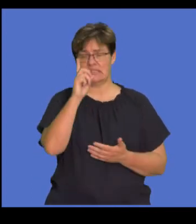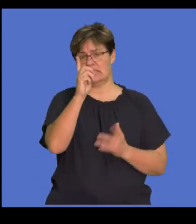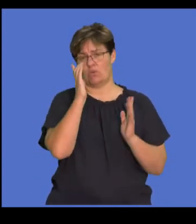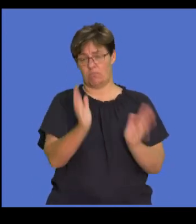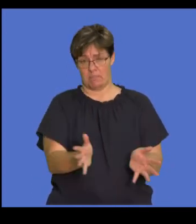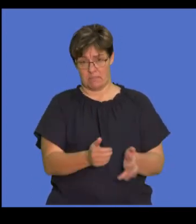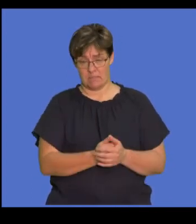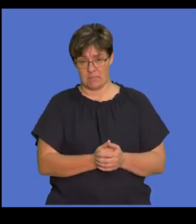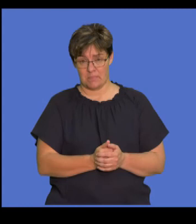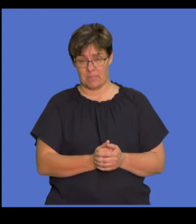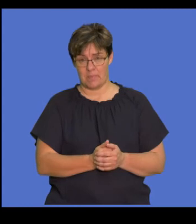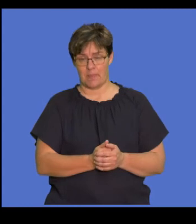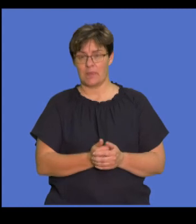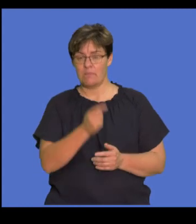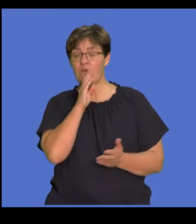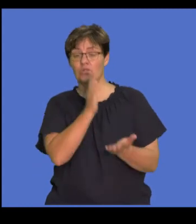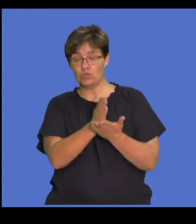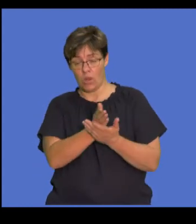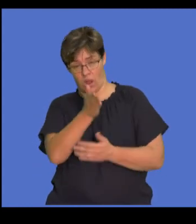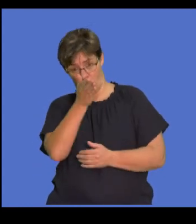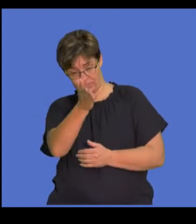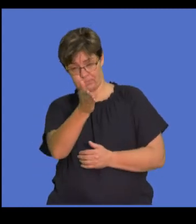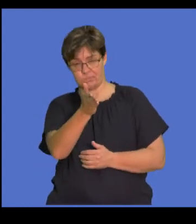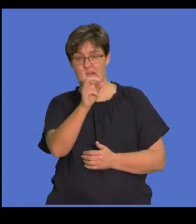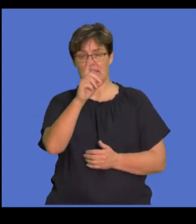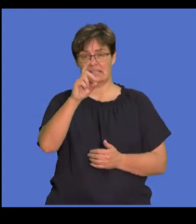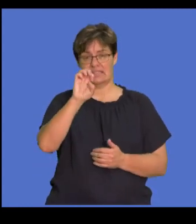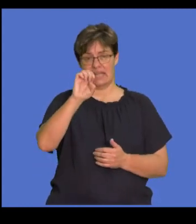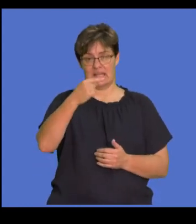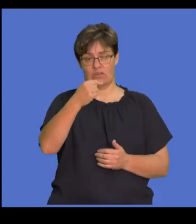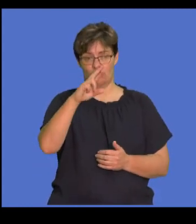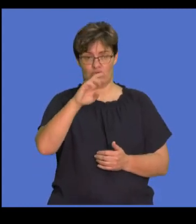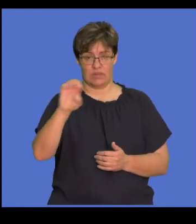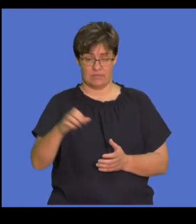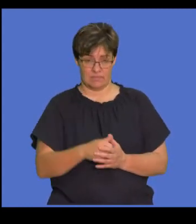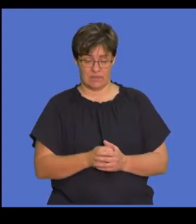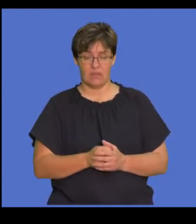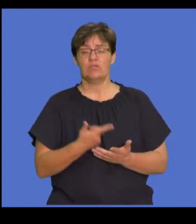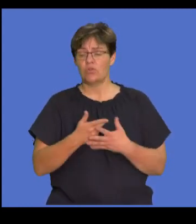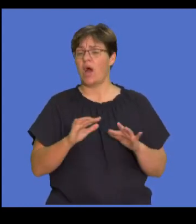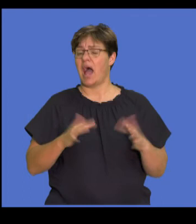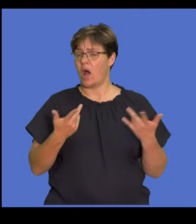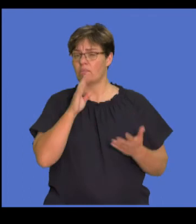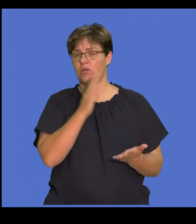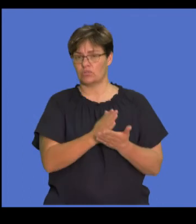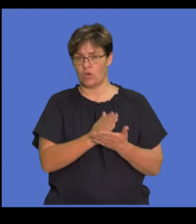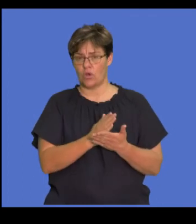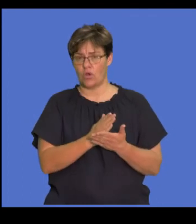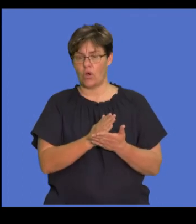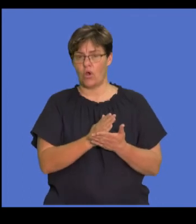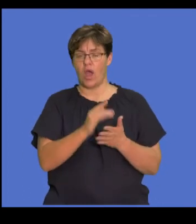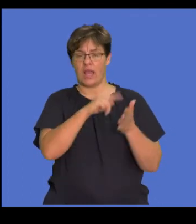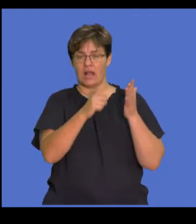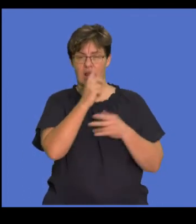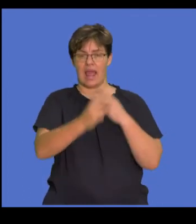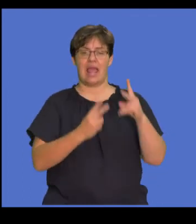it's just D on its own. So you always need to make sure that it is on degree mode. One way to do that is to